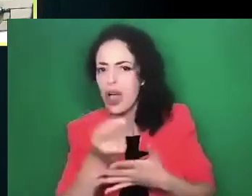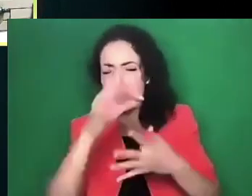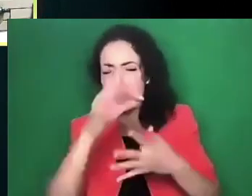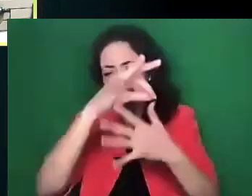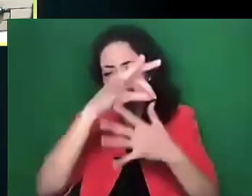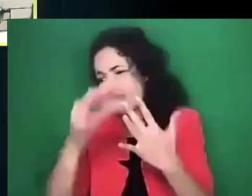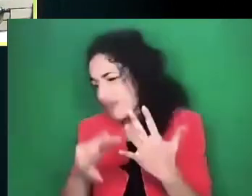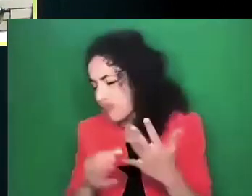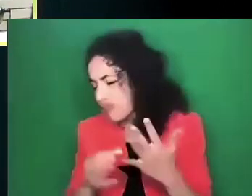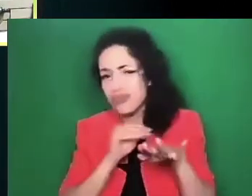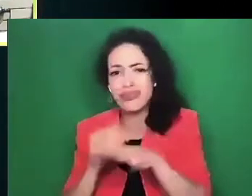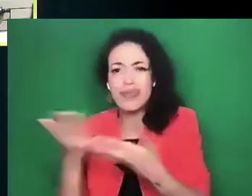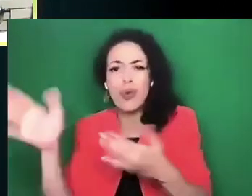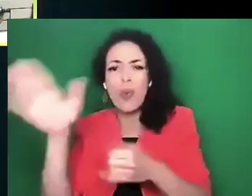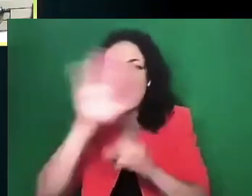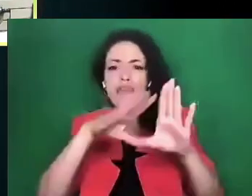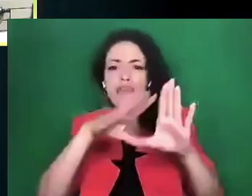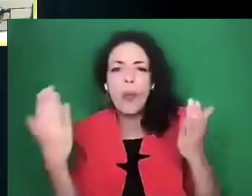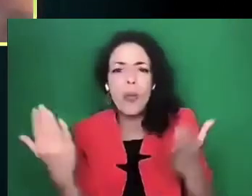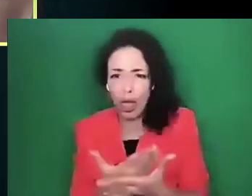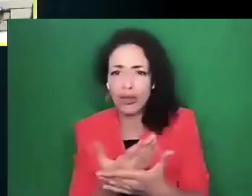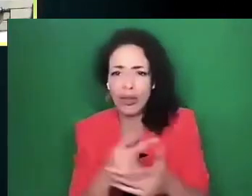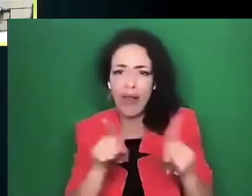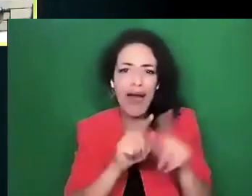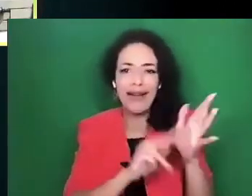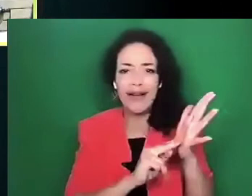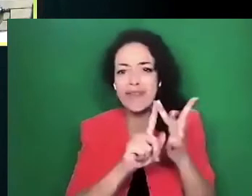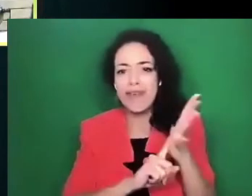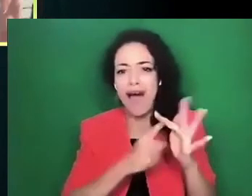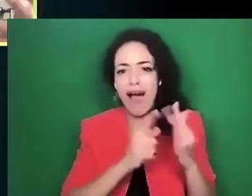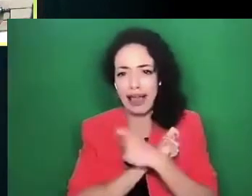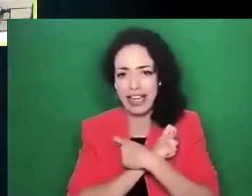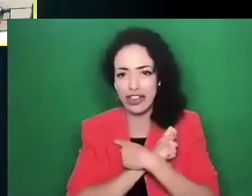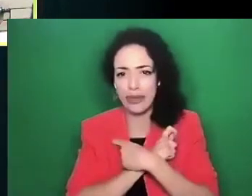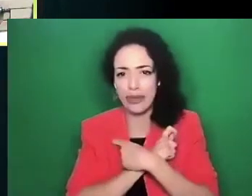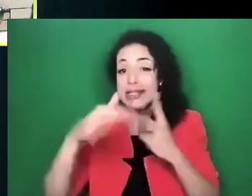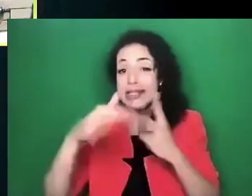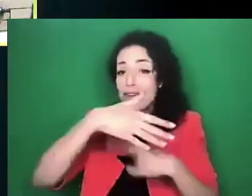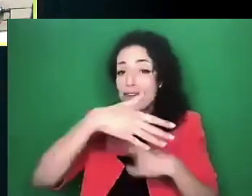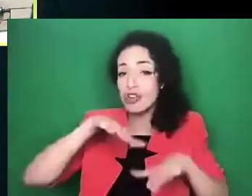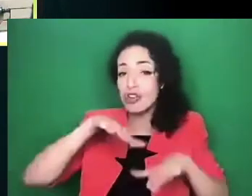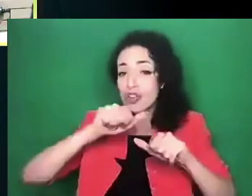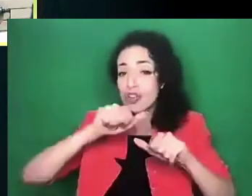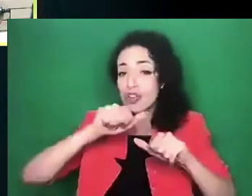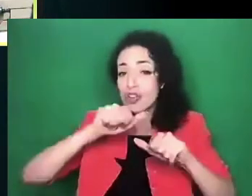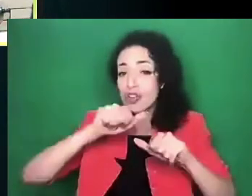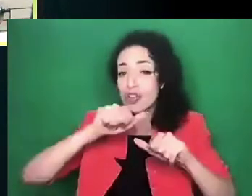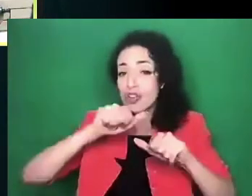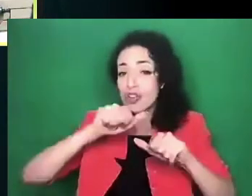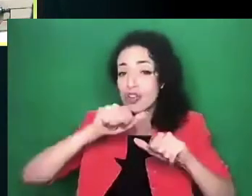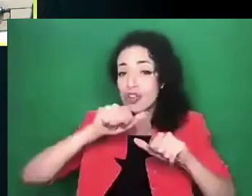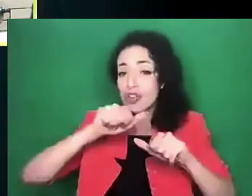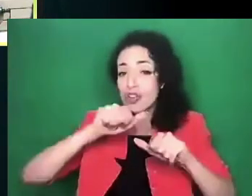these, they established on rivers for a reason, because it's connecting, and these are connected. What we have